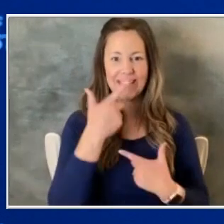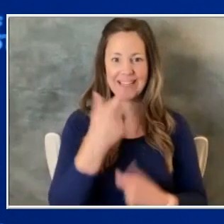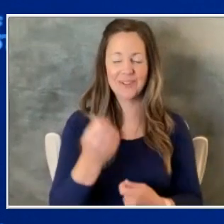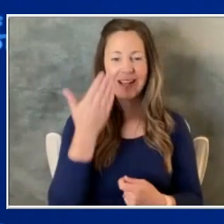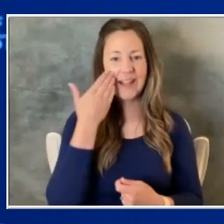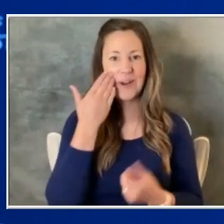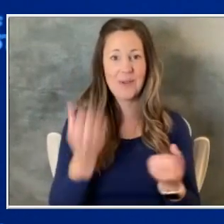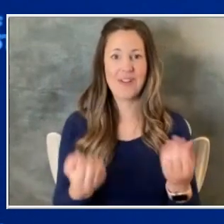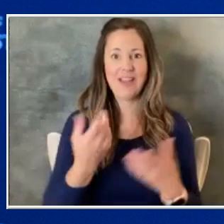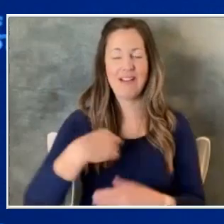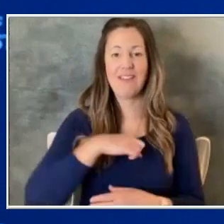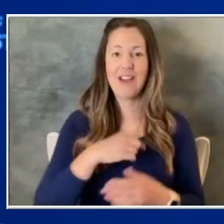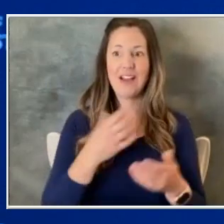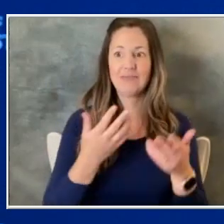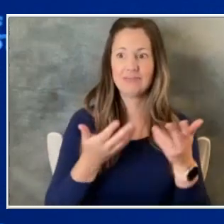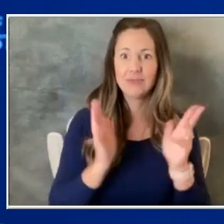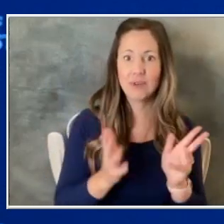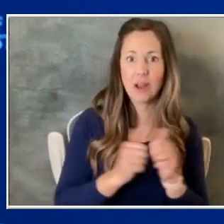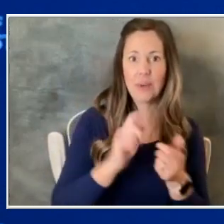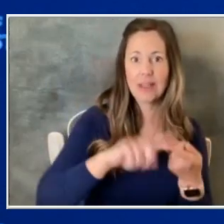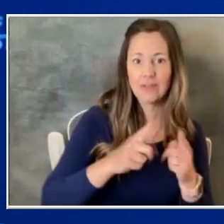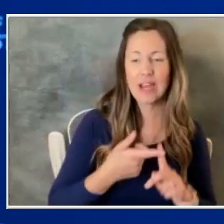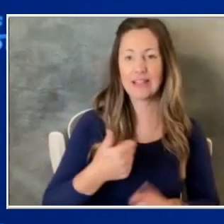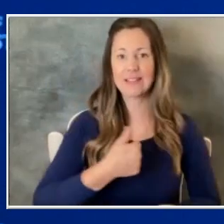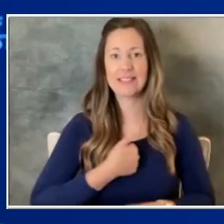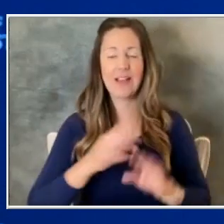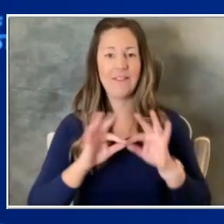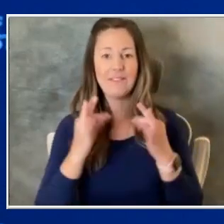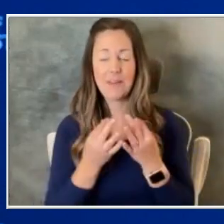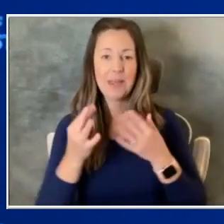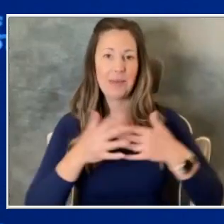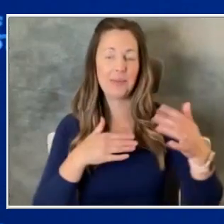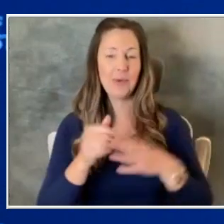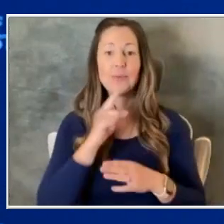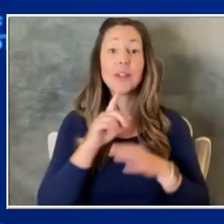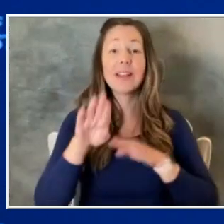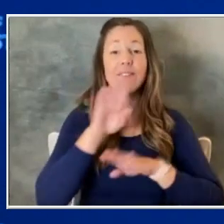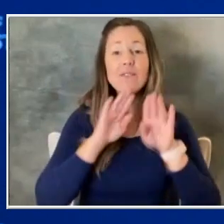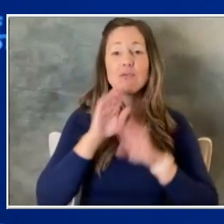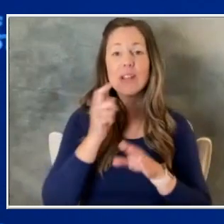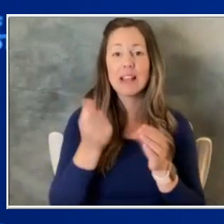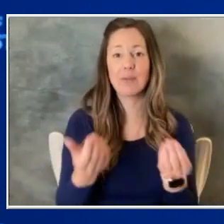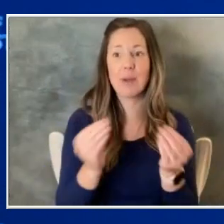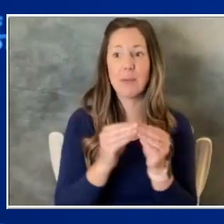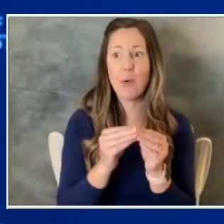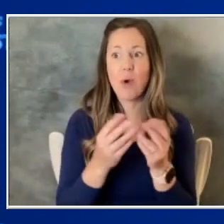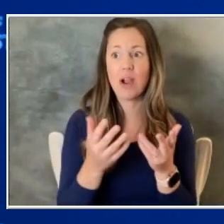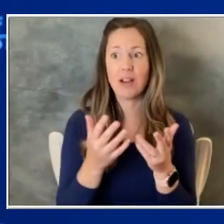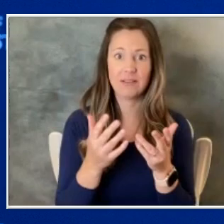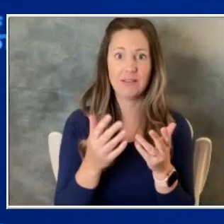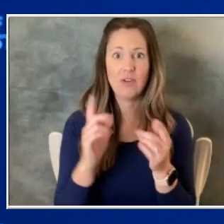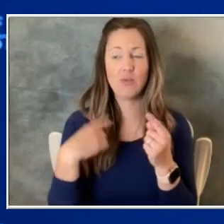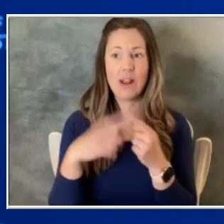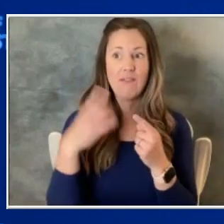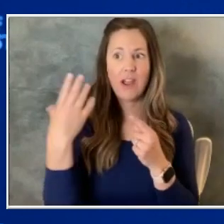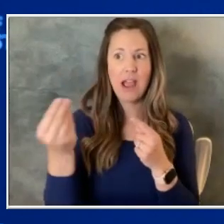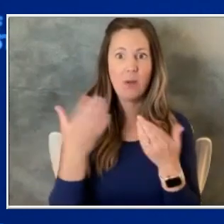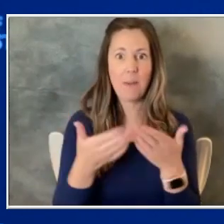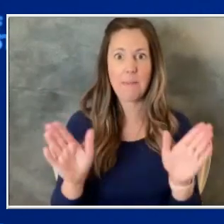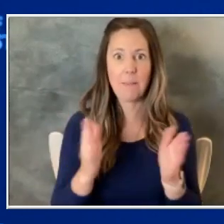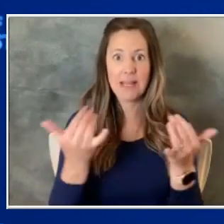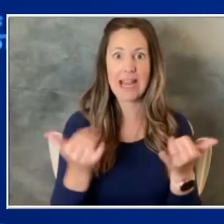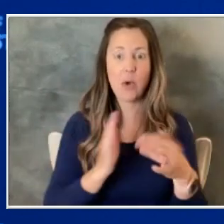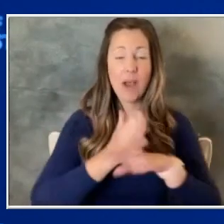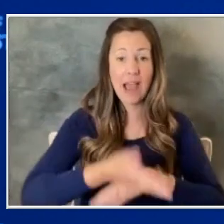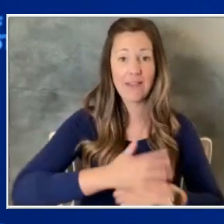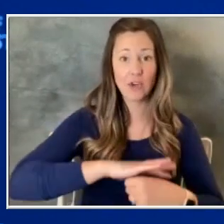either talking with friends or ourselves or family, are frustrated a little bit more, or maybe a little bit more on edge when they go out in public now after the pandemic.